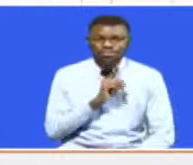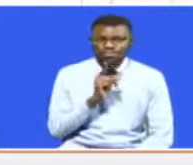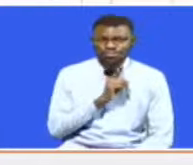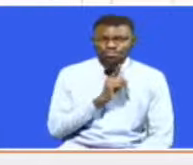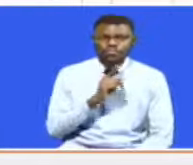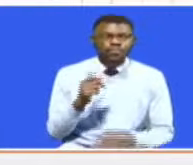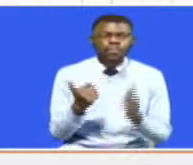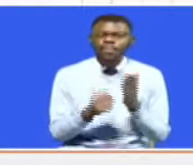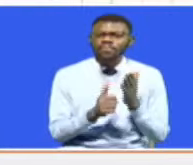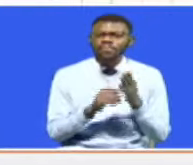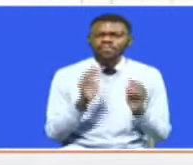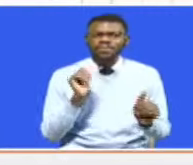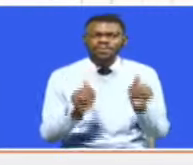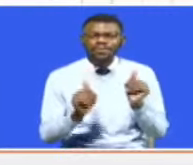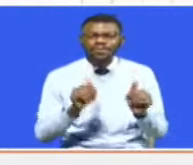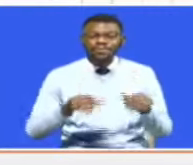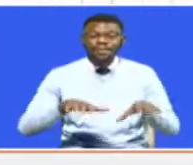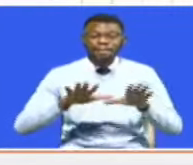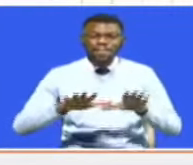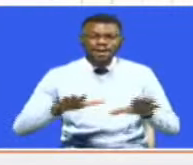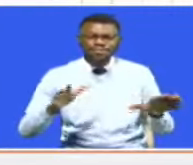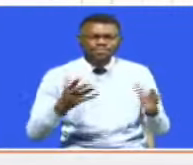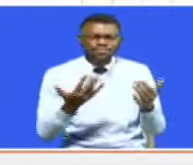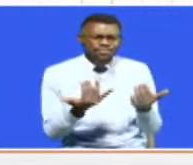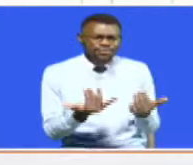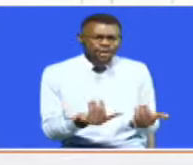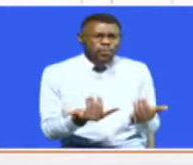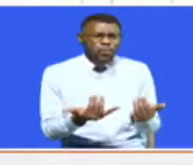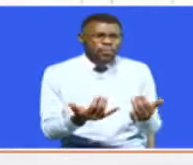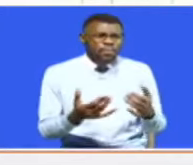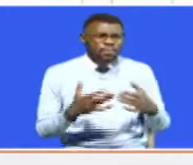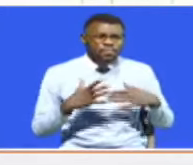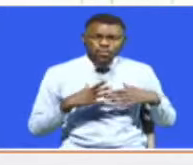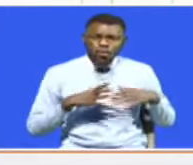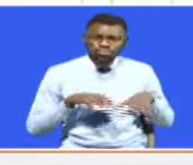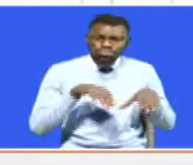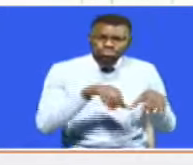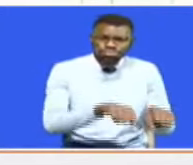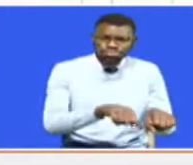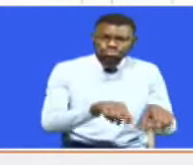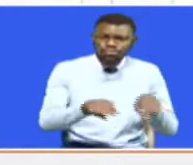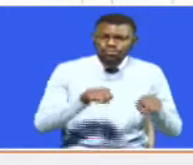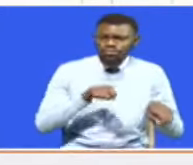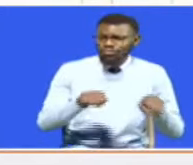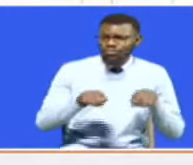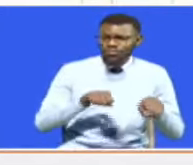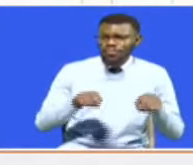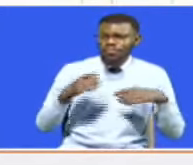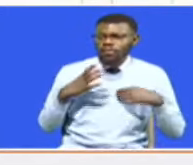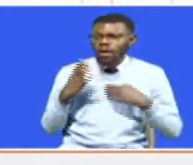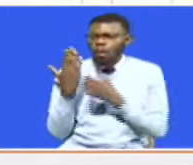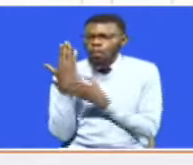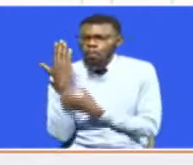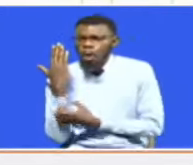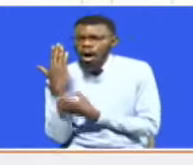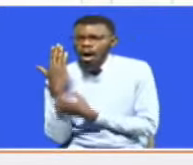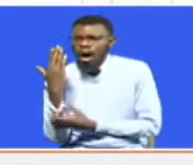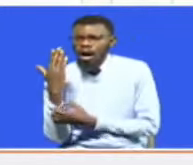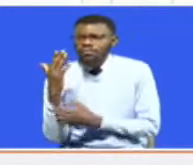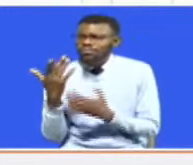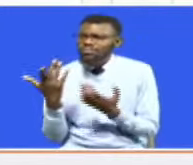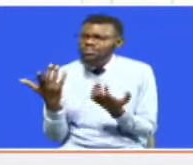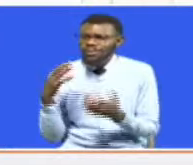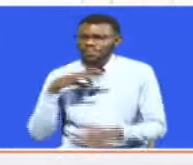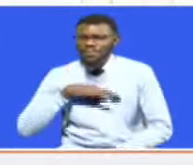identified problems is the market capture, so that those at the bottom of the pyramid do not get returns for their